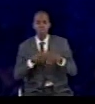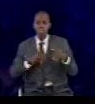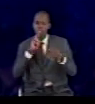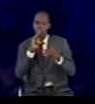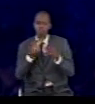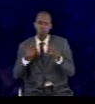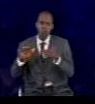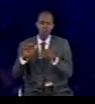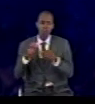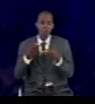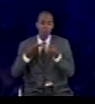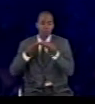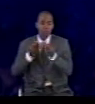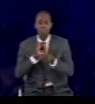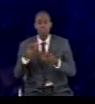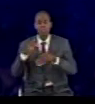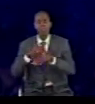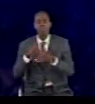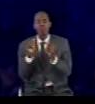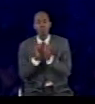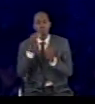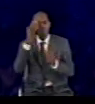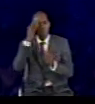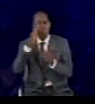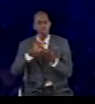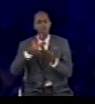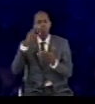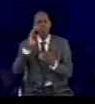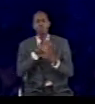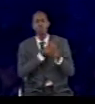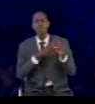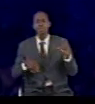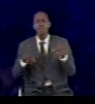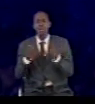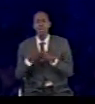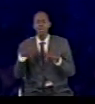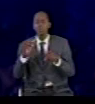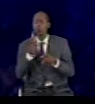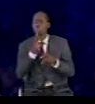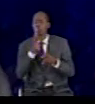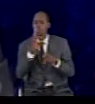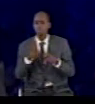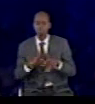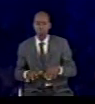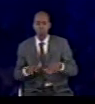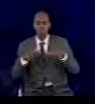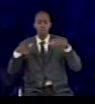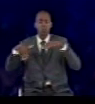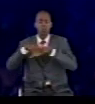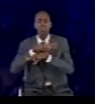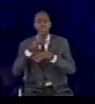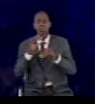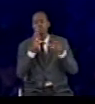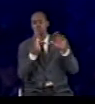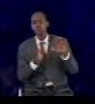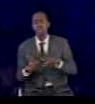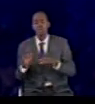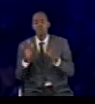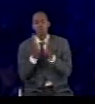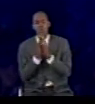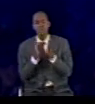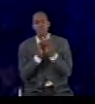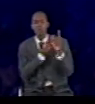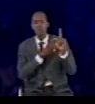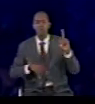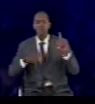knowledge of the glory of god as the waters cover the sea so we're going to pray that the lord will pour out the spirit